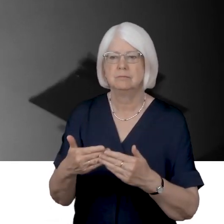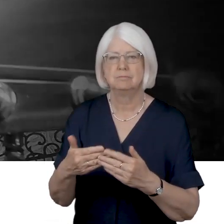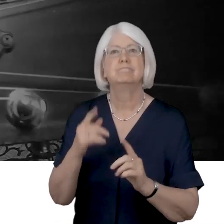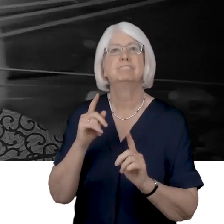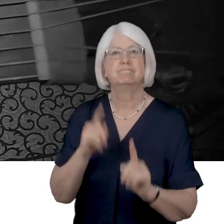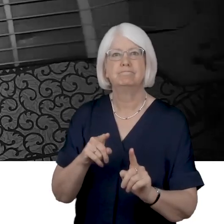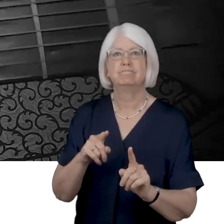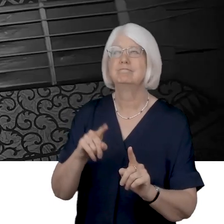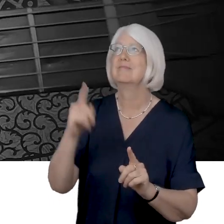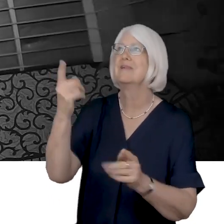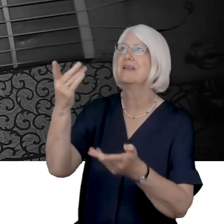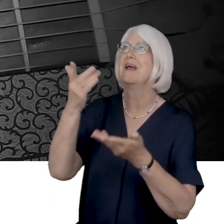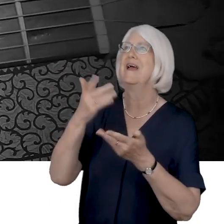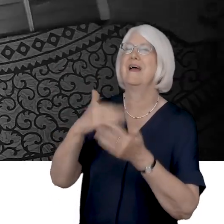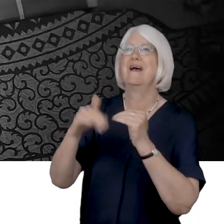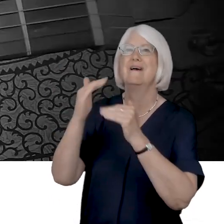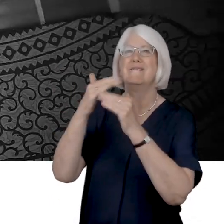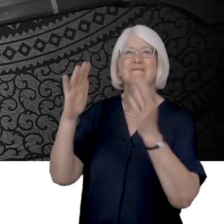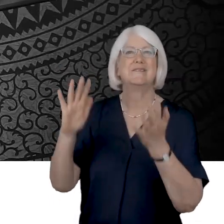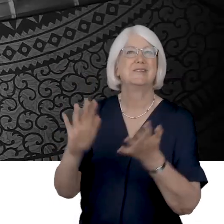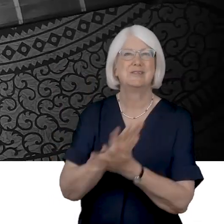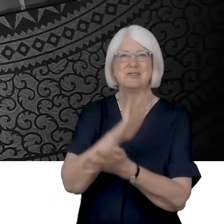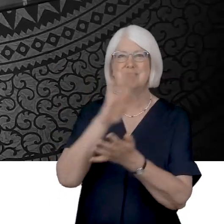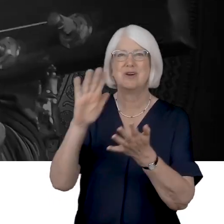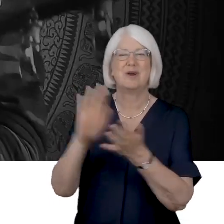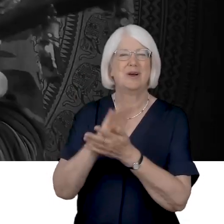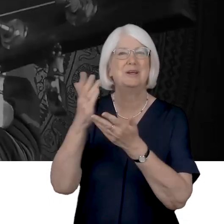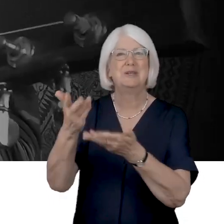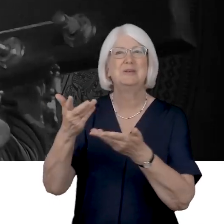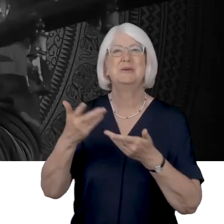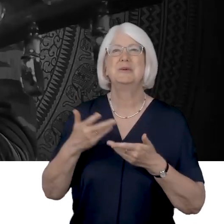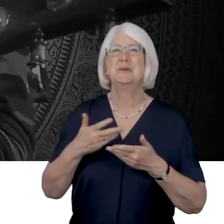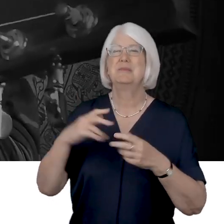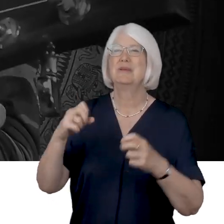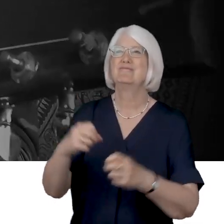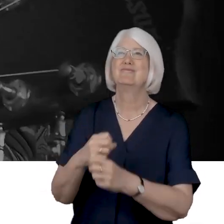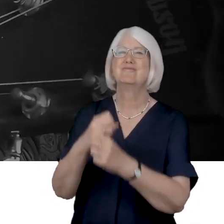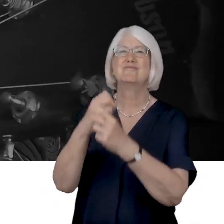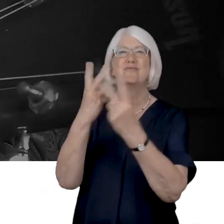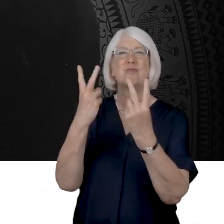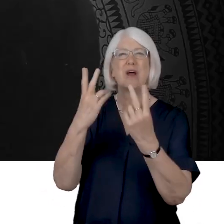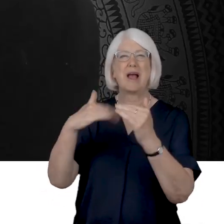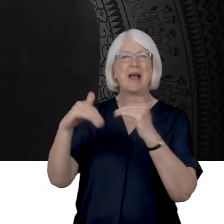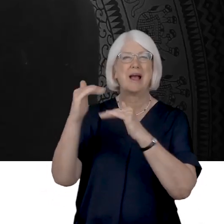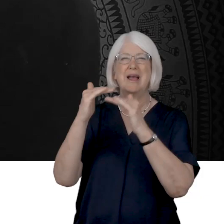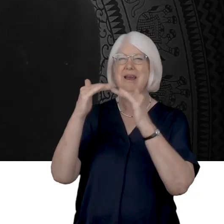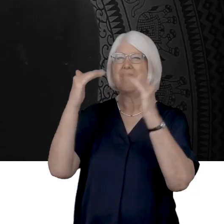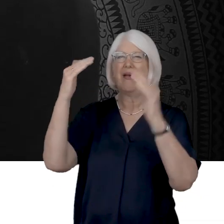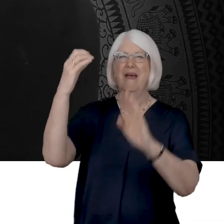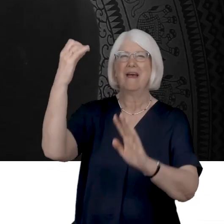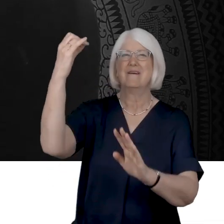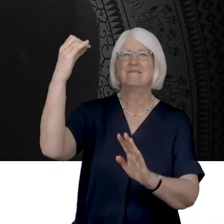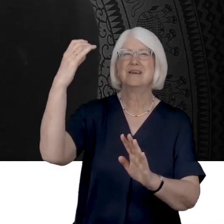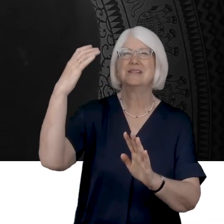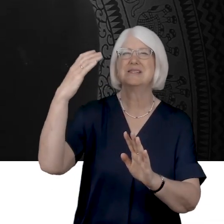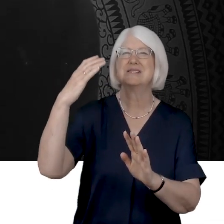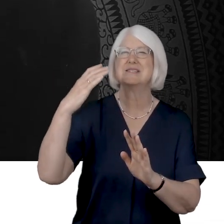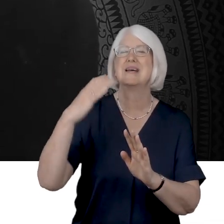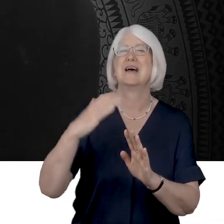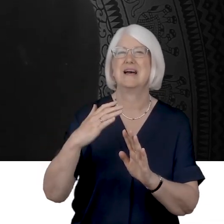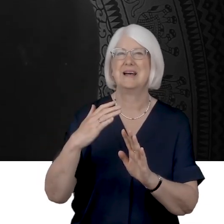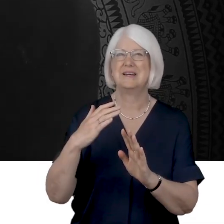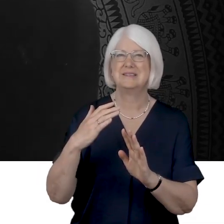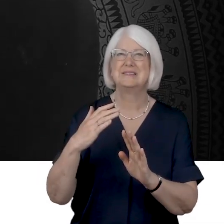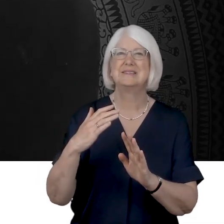done, grand heaven's joy to me, bright